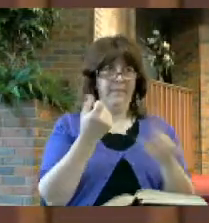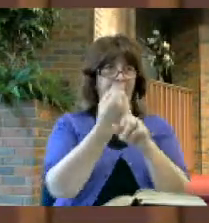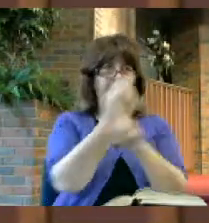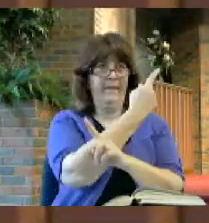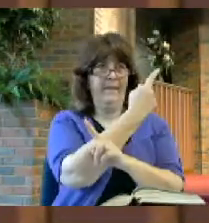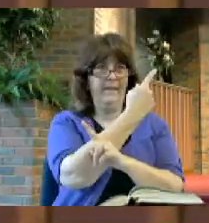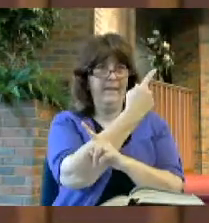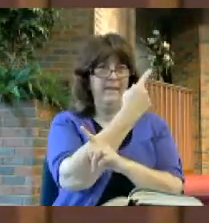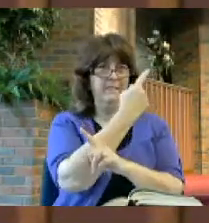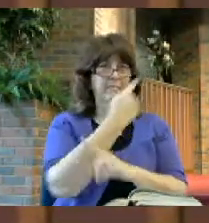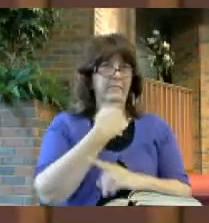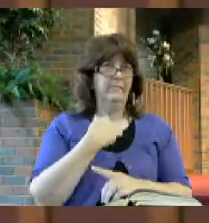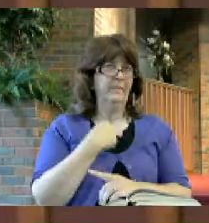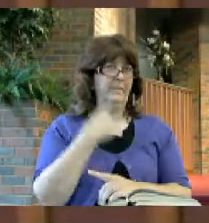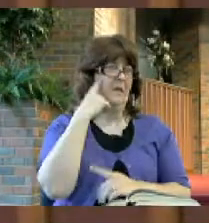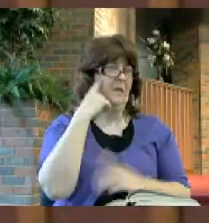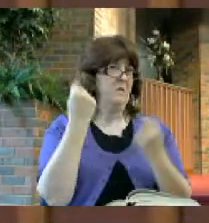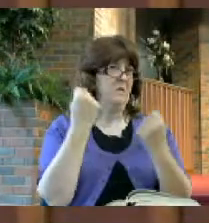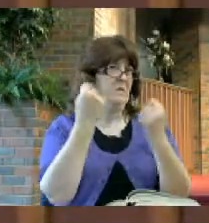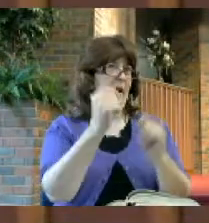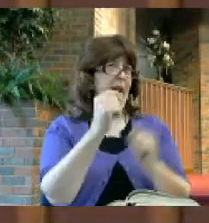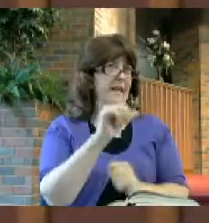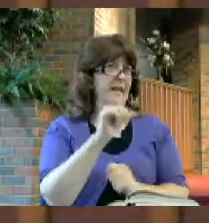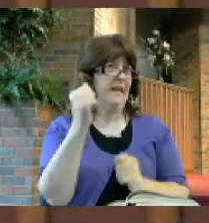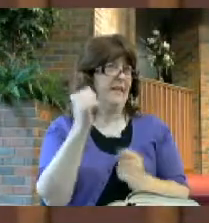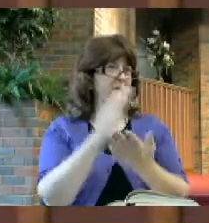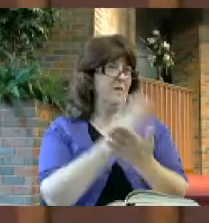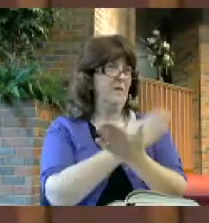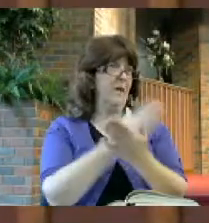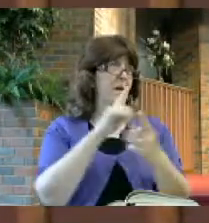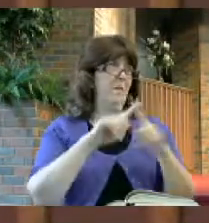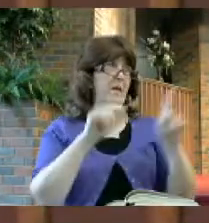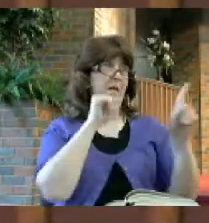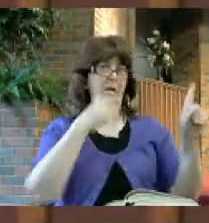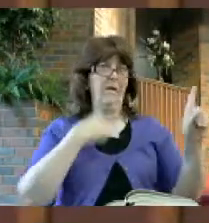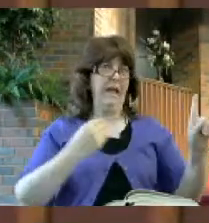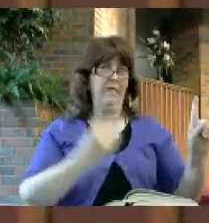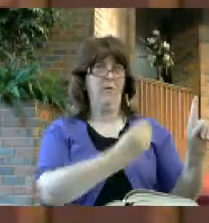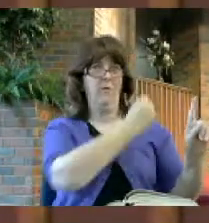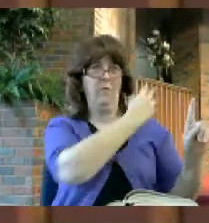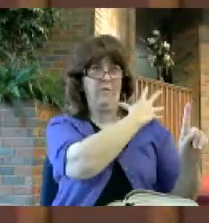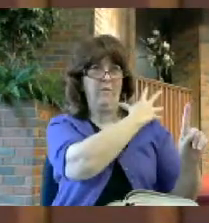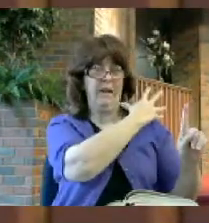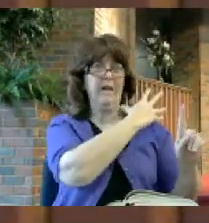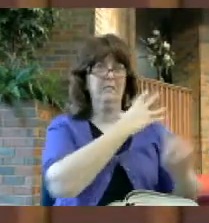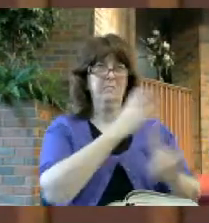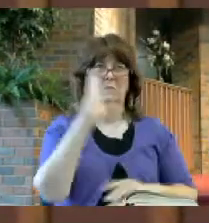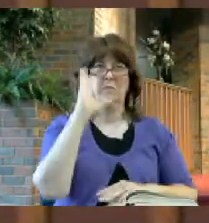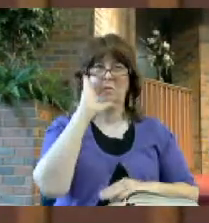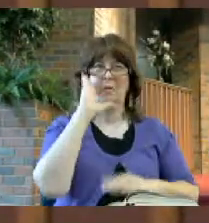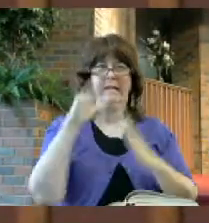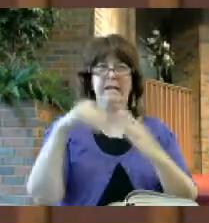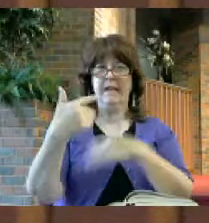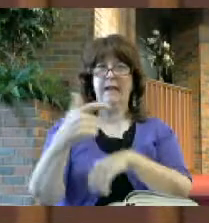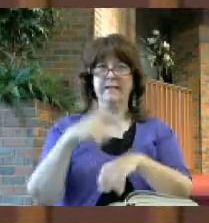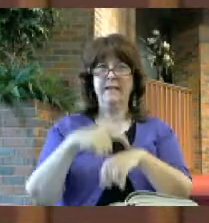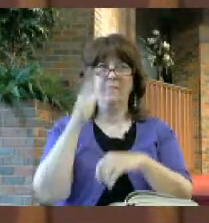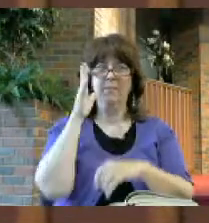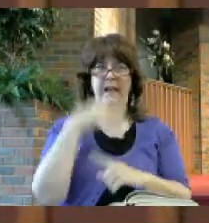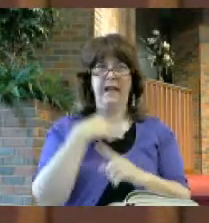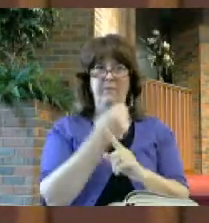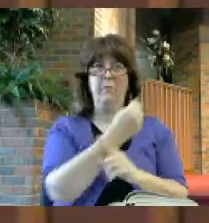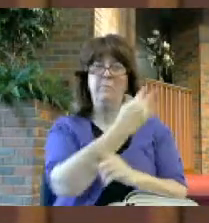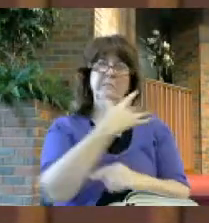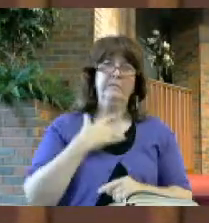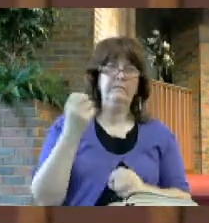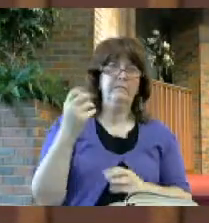Song I thought we'd try. I apologize, I don't have it on the overhead today, but we'll correct that next time we do it. And a lot of you probably know it,